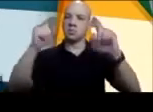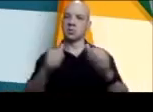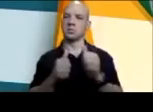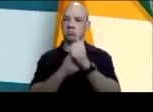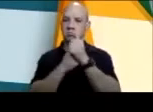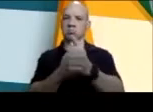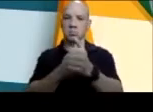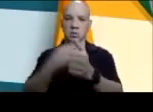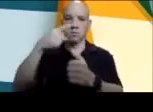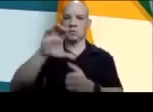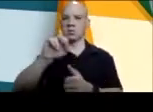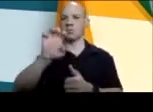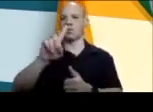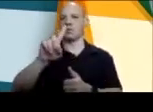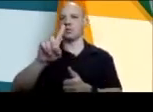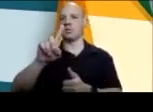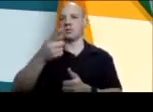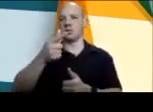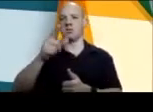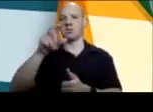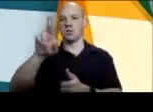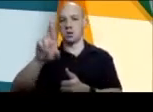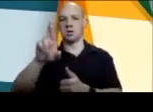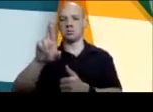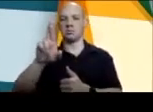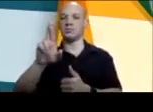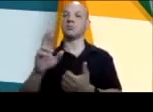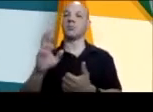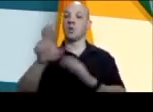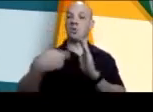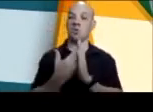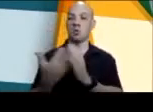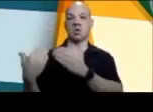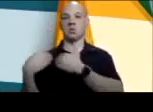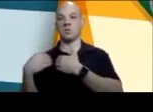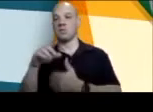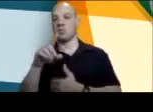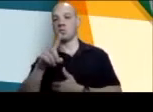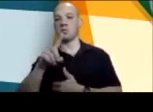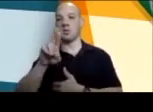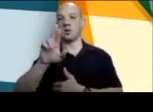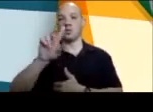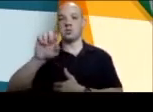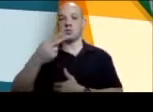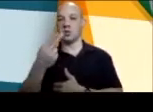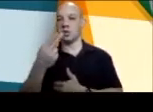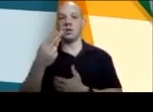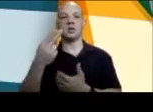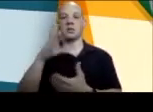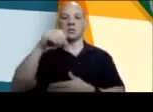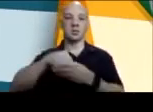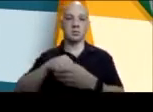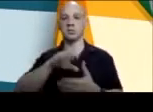this CDBG-DR funding. Roles and responsibilities for PRDOH include CDBG-DR